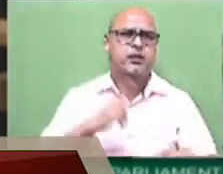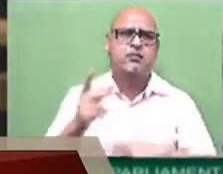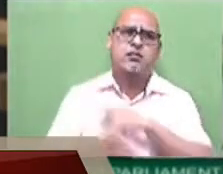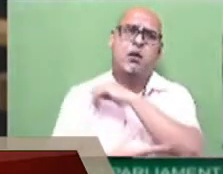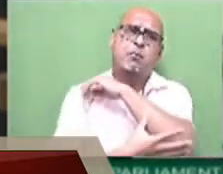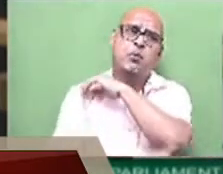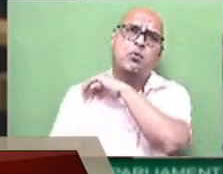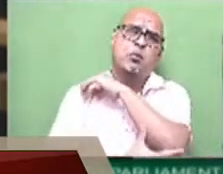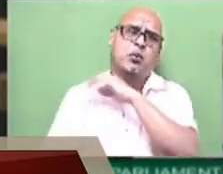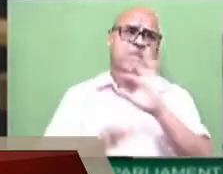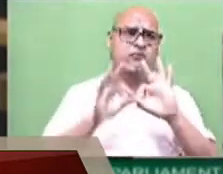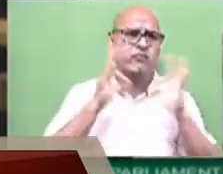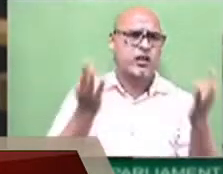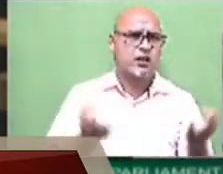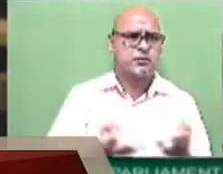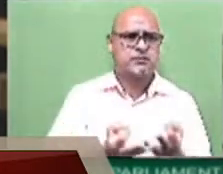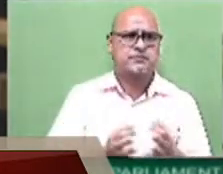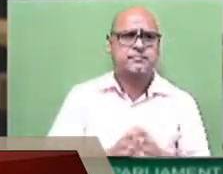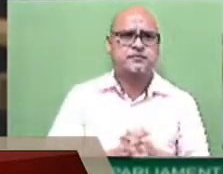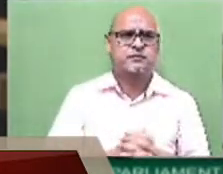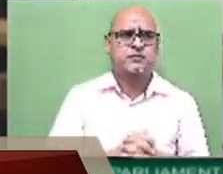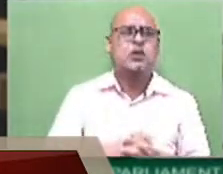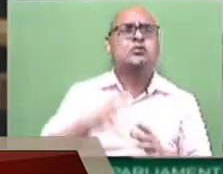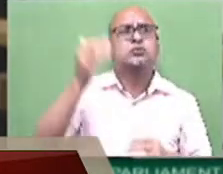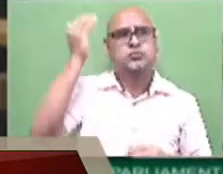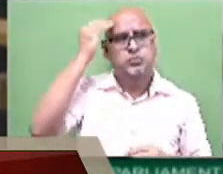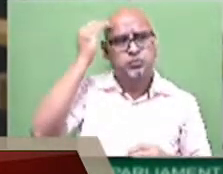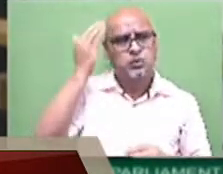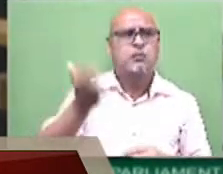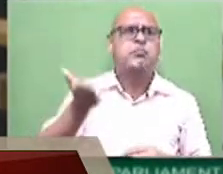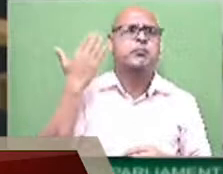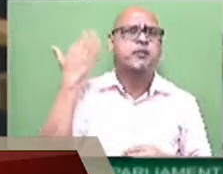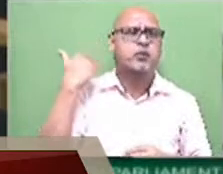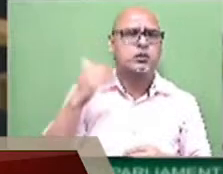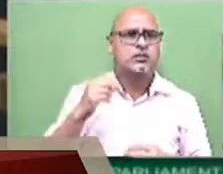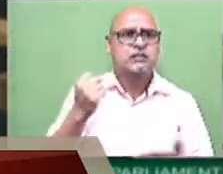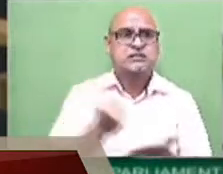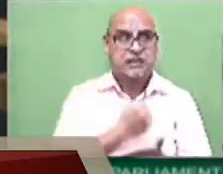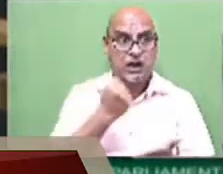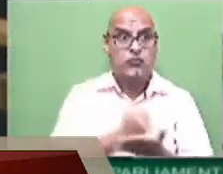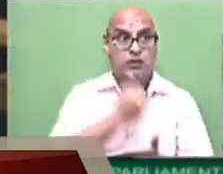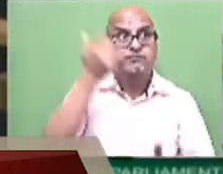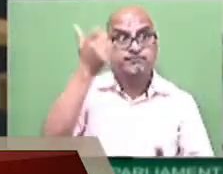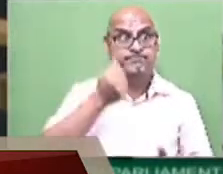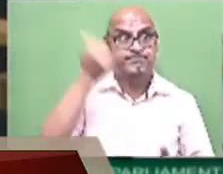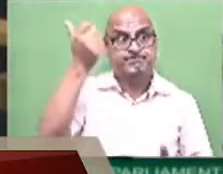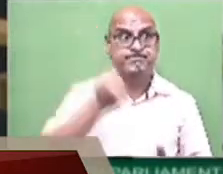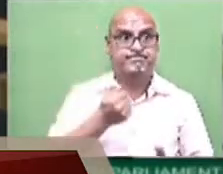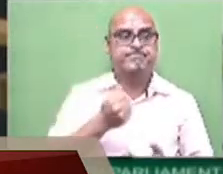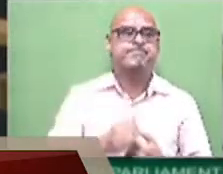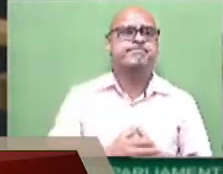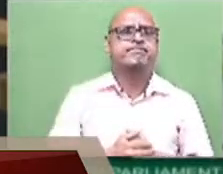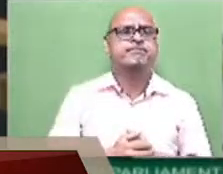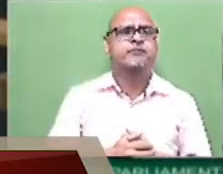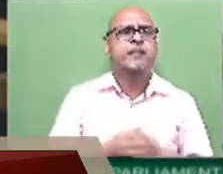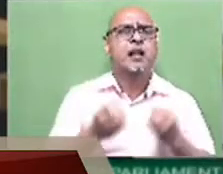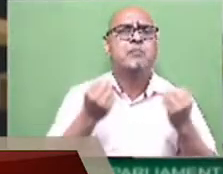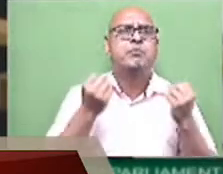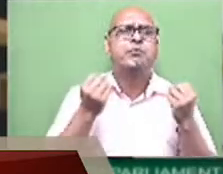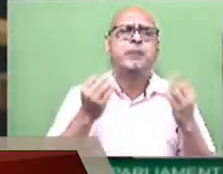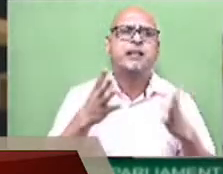the grants, the COVID grants in terms of the salary relief. And now you're going to place this additional burden on them and charge